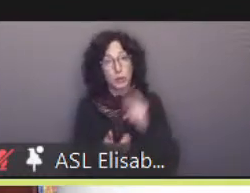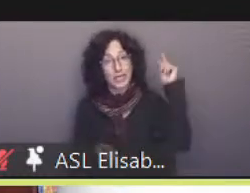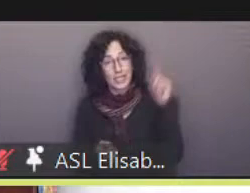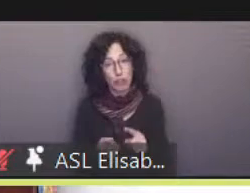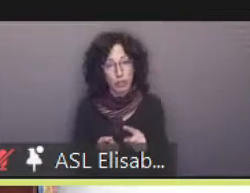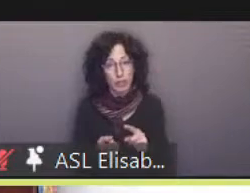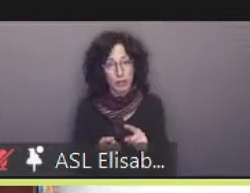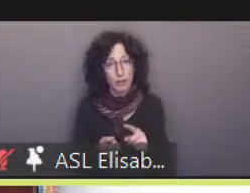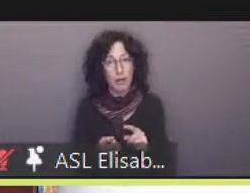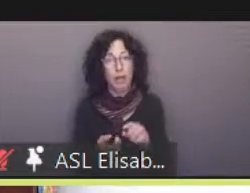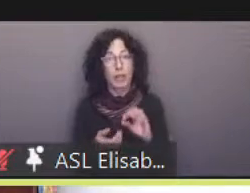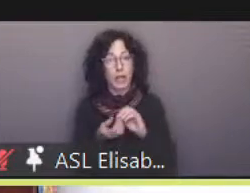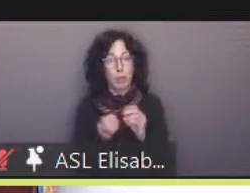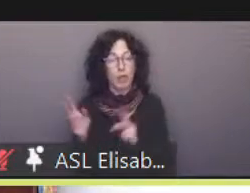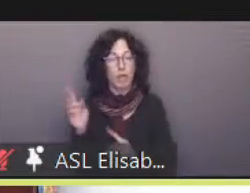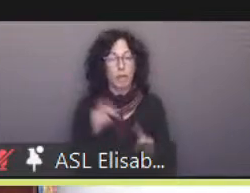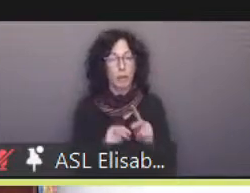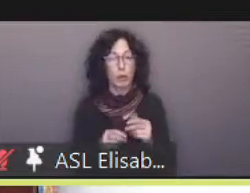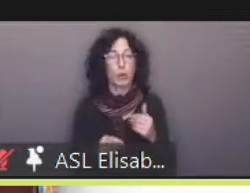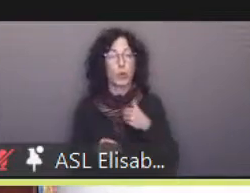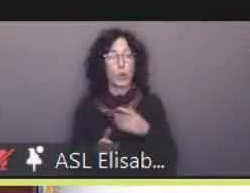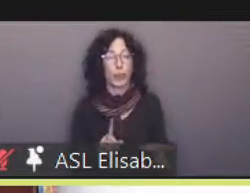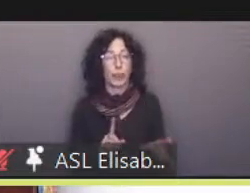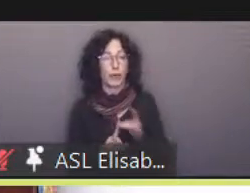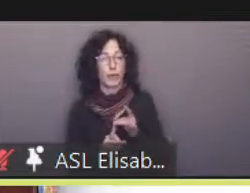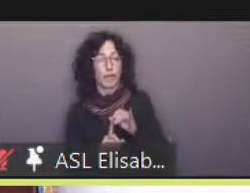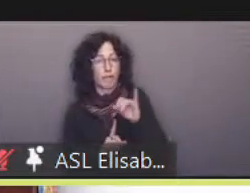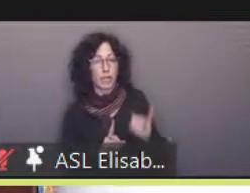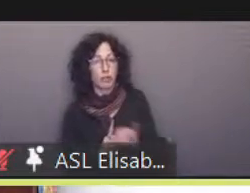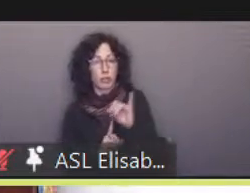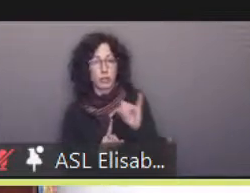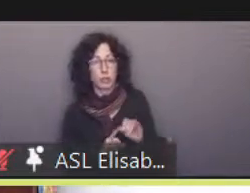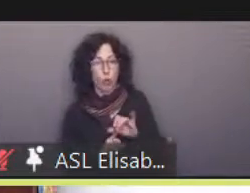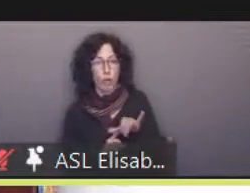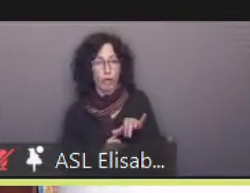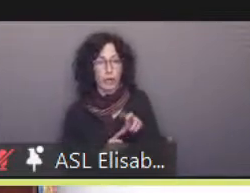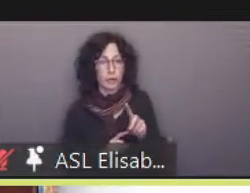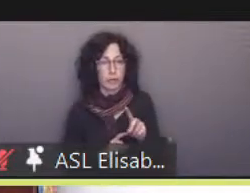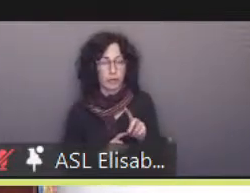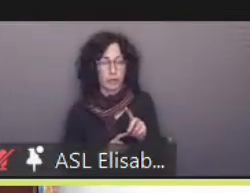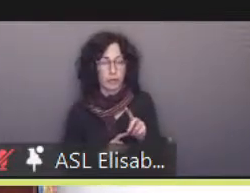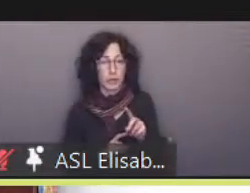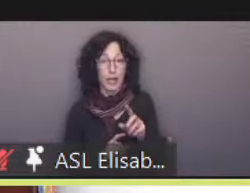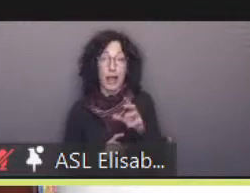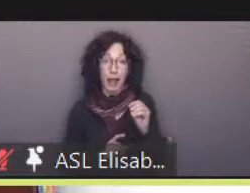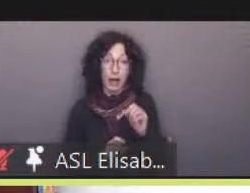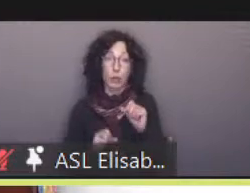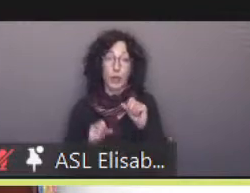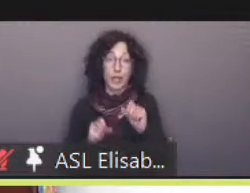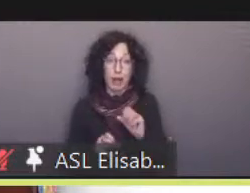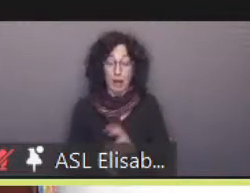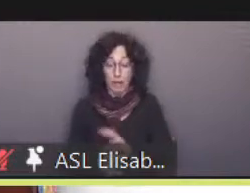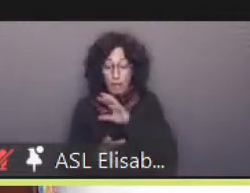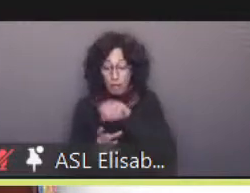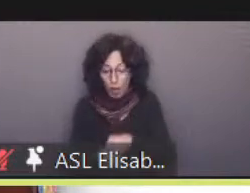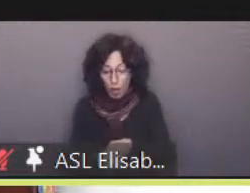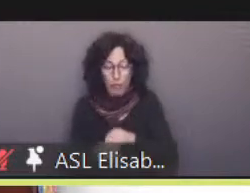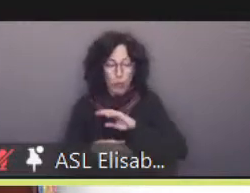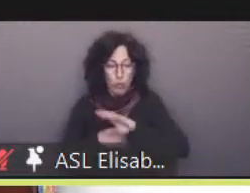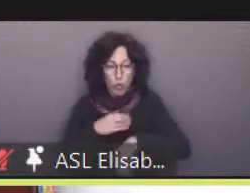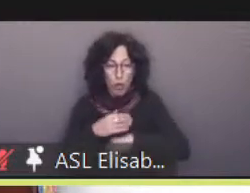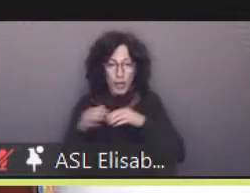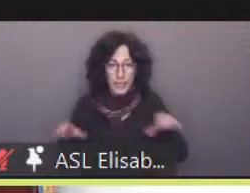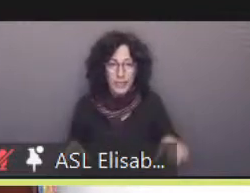of infections in the city and allow us to open all of the activities that we